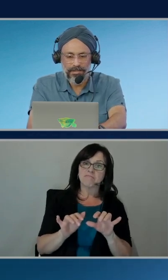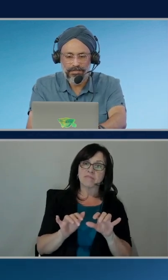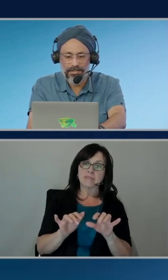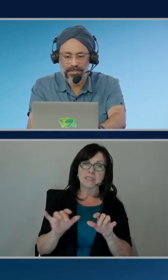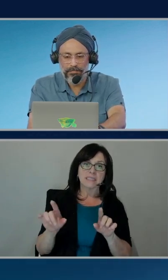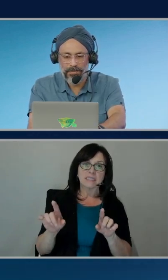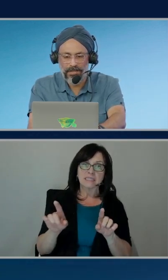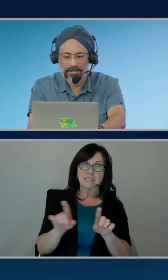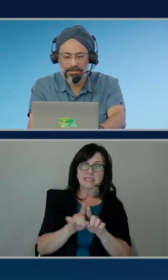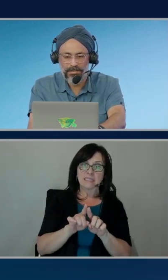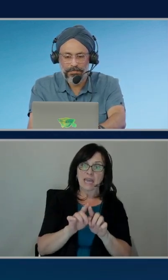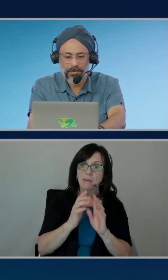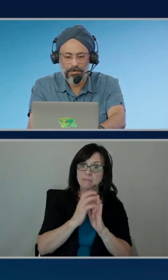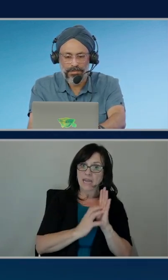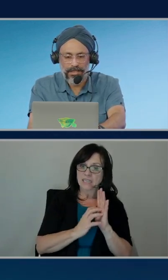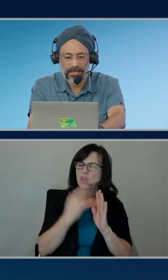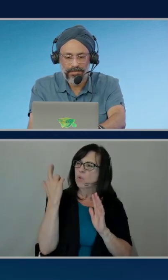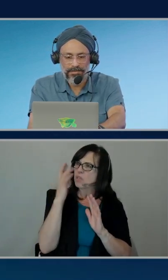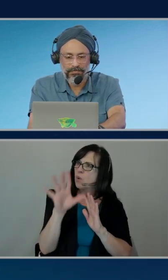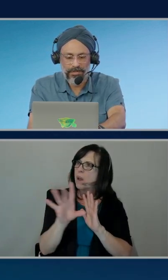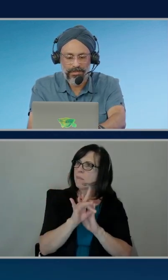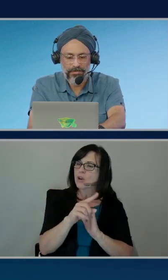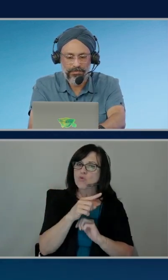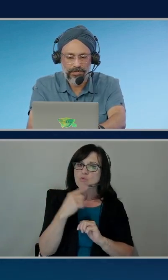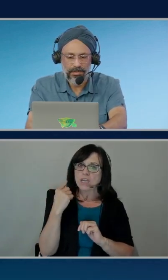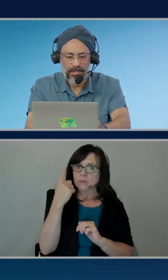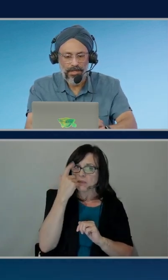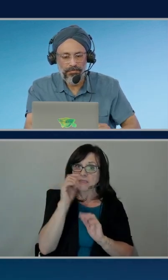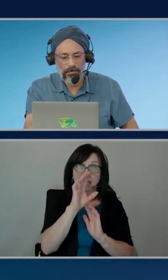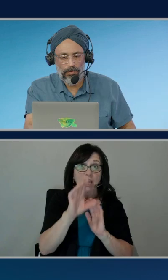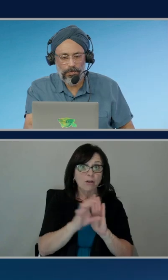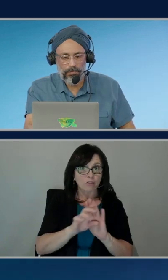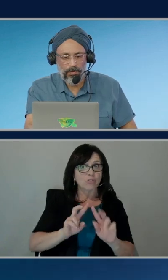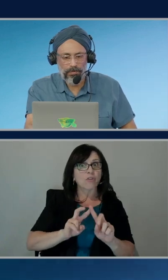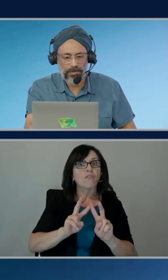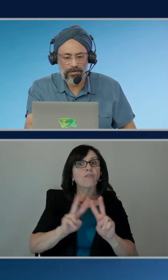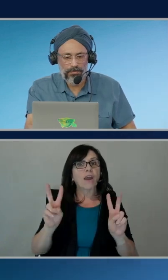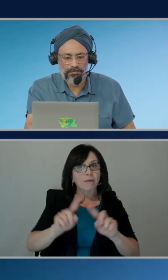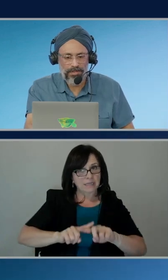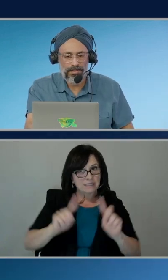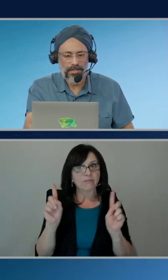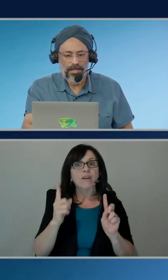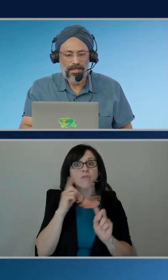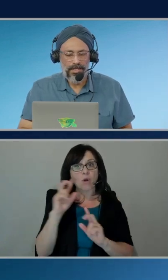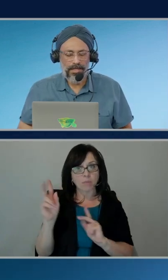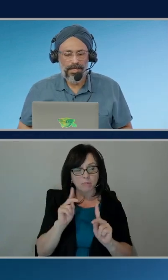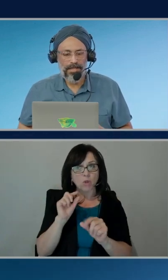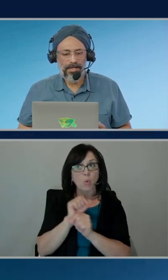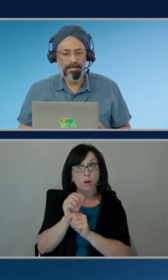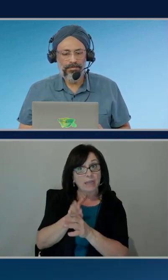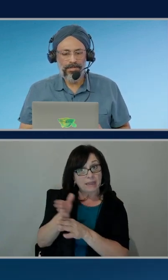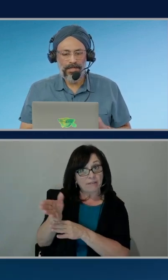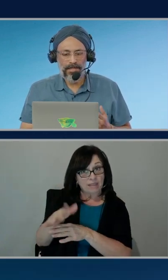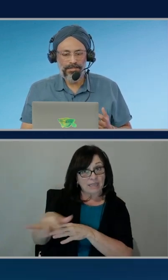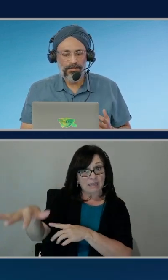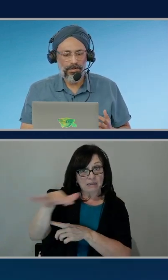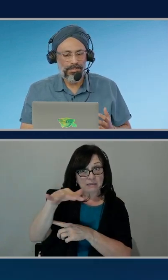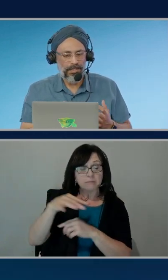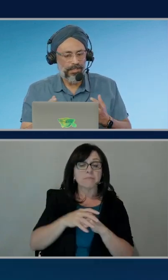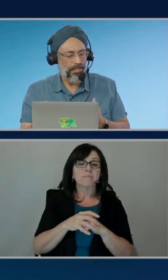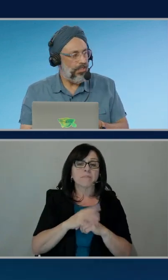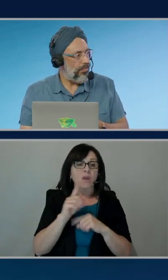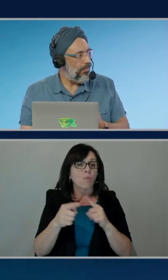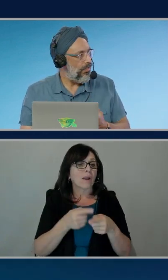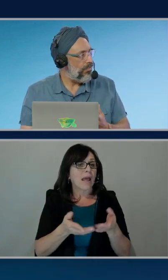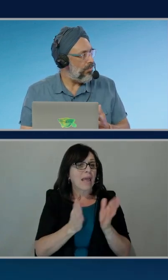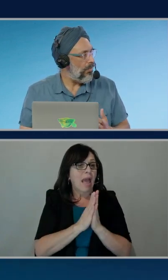And the reason I'm picking Russian is because the characters are very different for people who are working on the field. And when I ask the question,